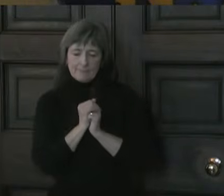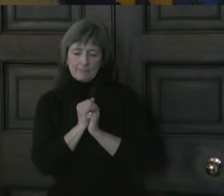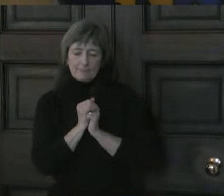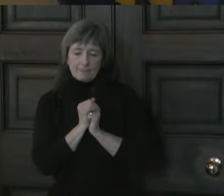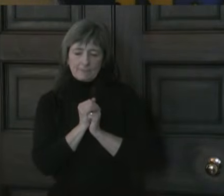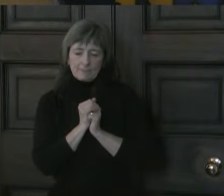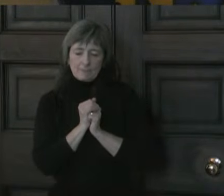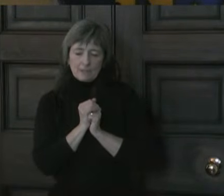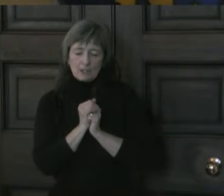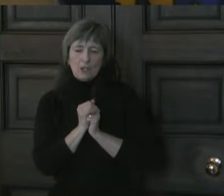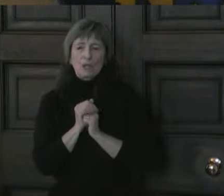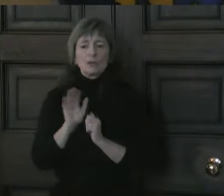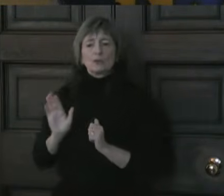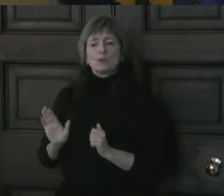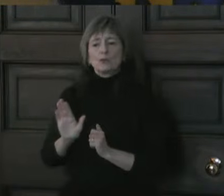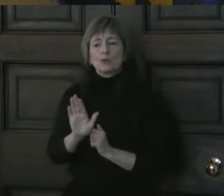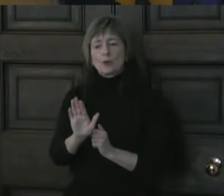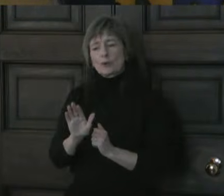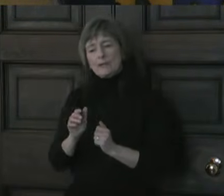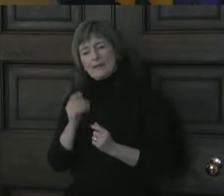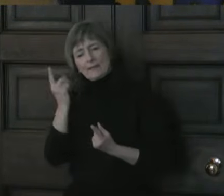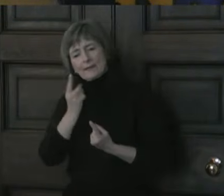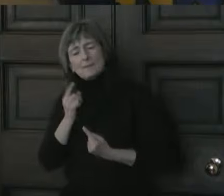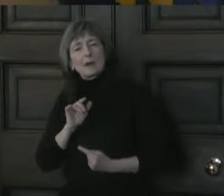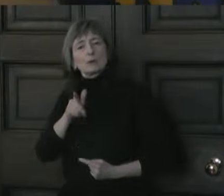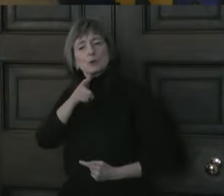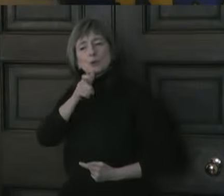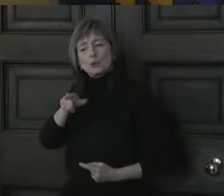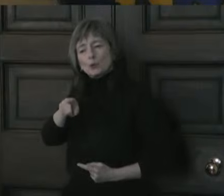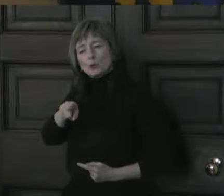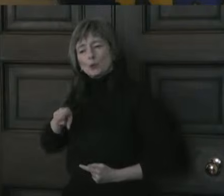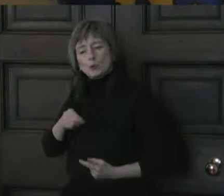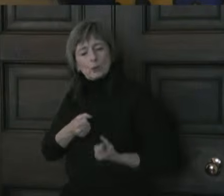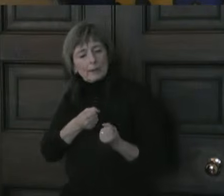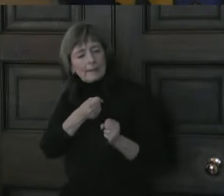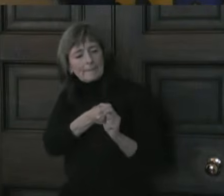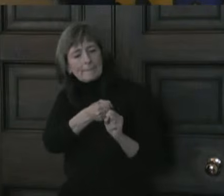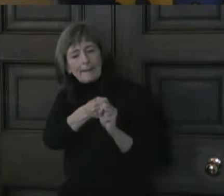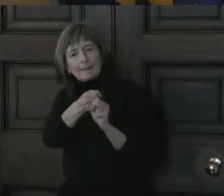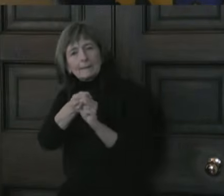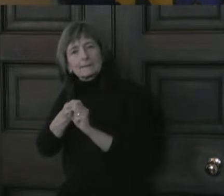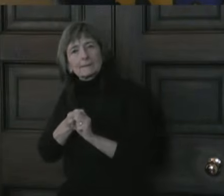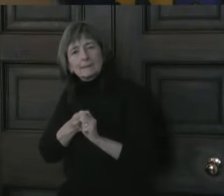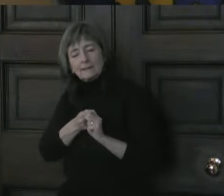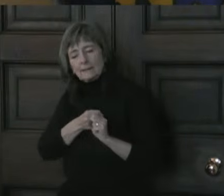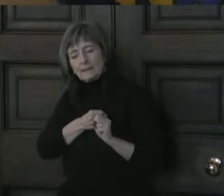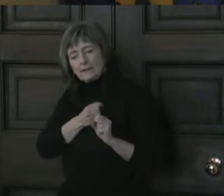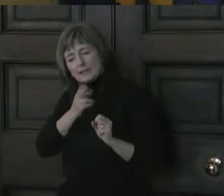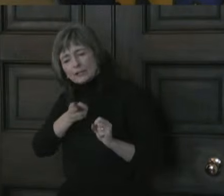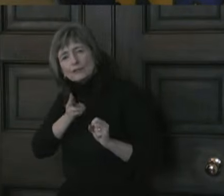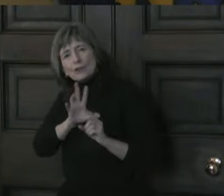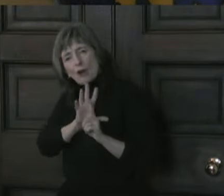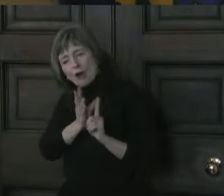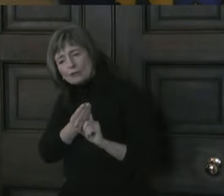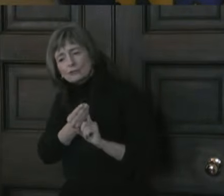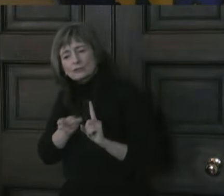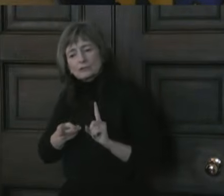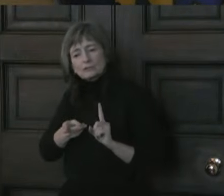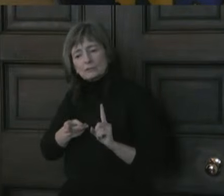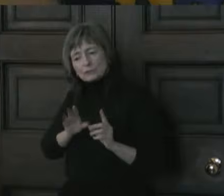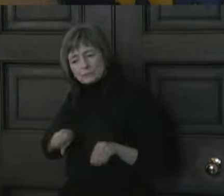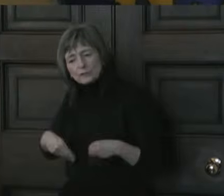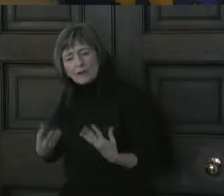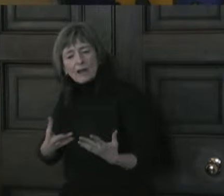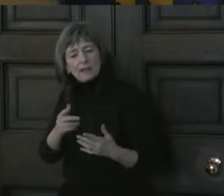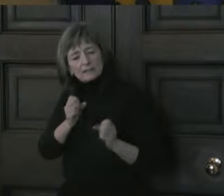you have impacted. Consider the history and the culture that you have provided to so many families and